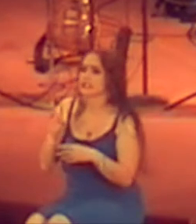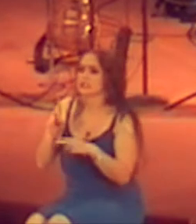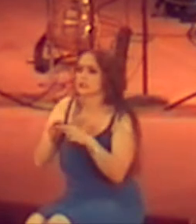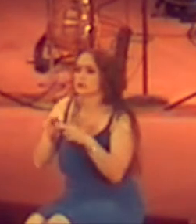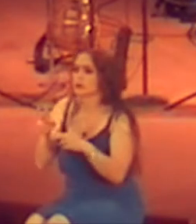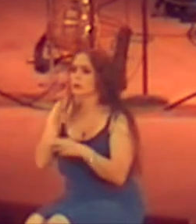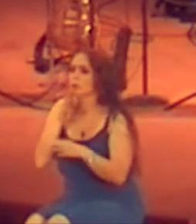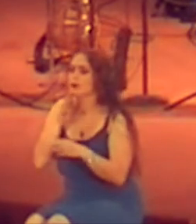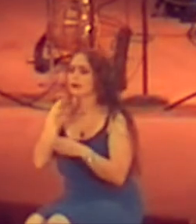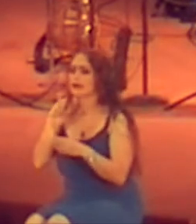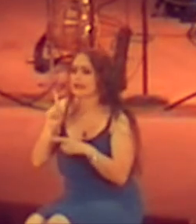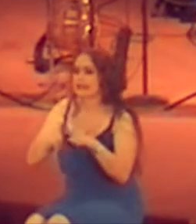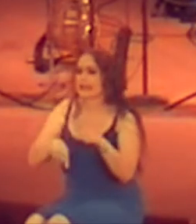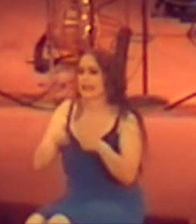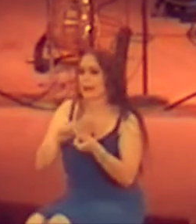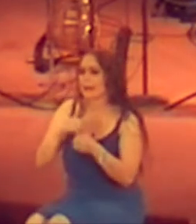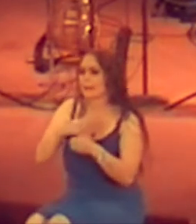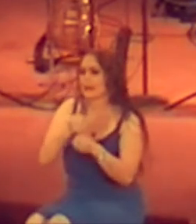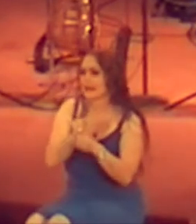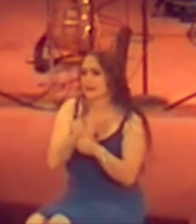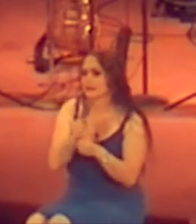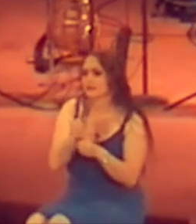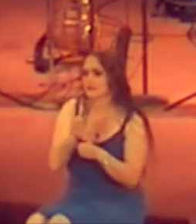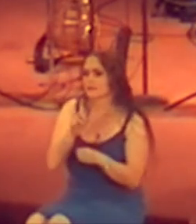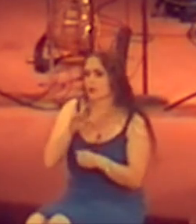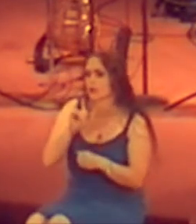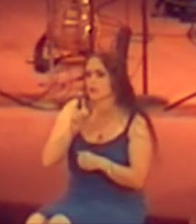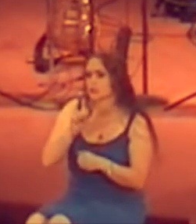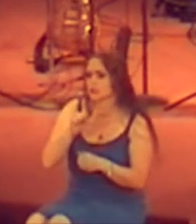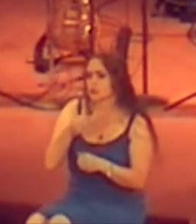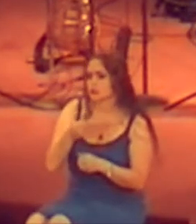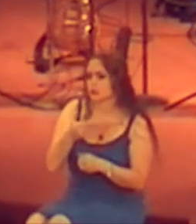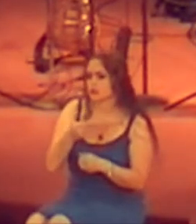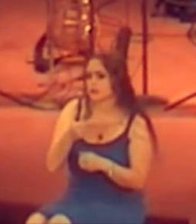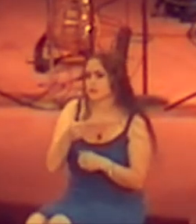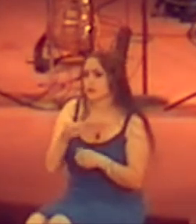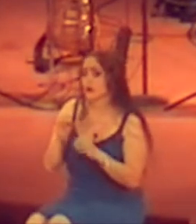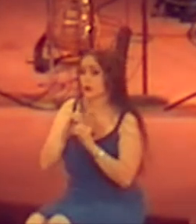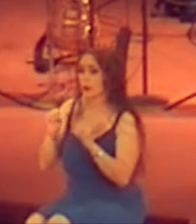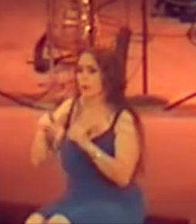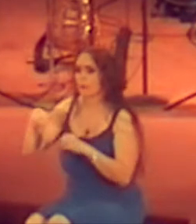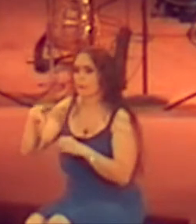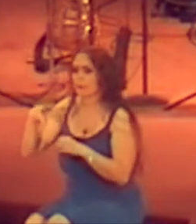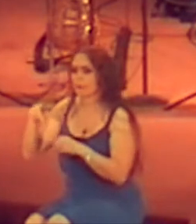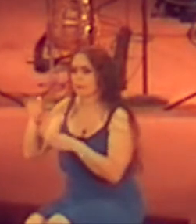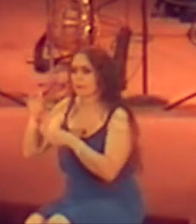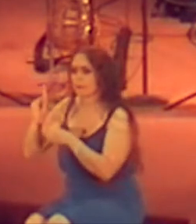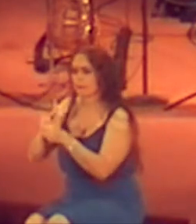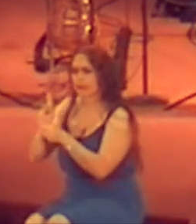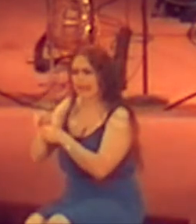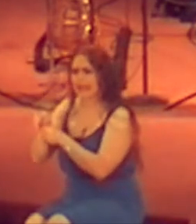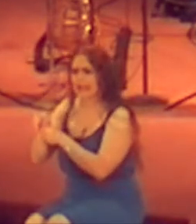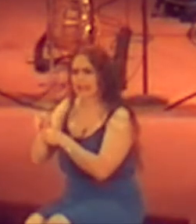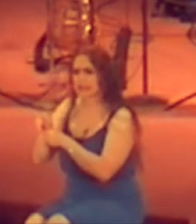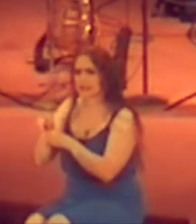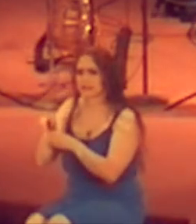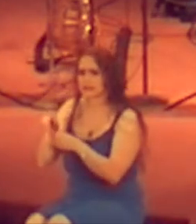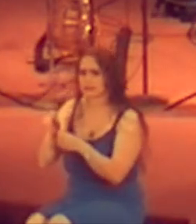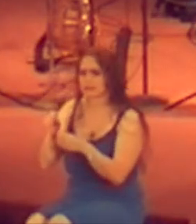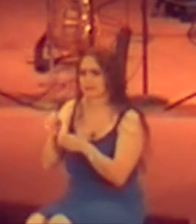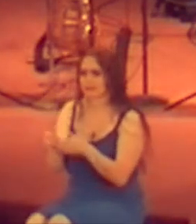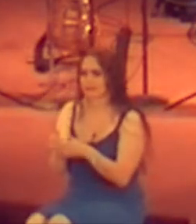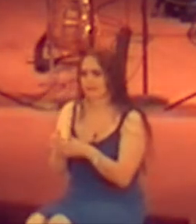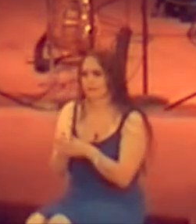fresh. James's point is that no plant can produce the fruit that belongs to a different plant. In the same way, our